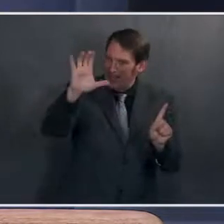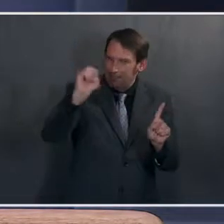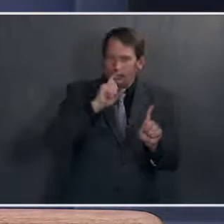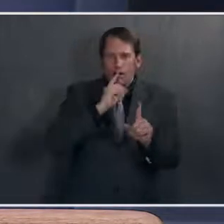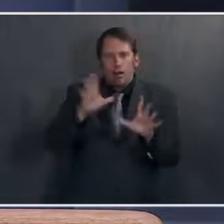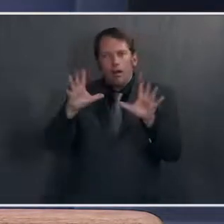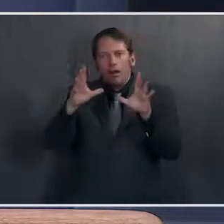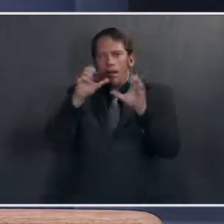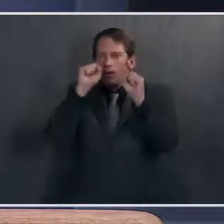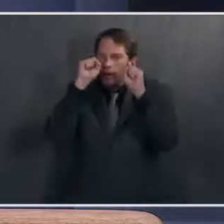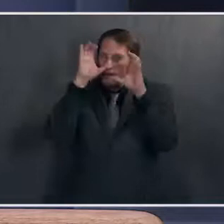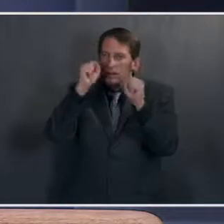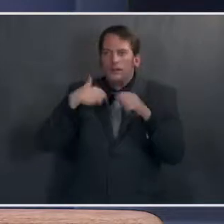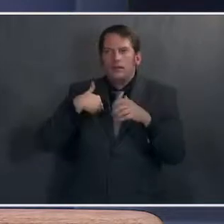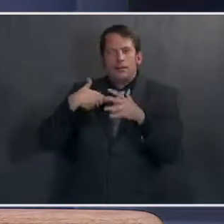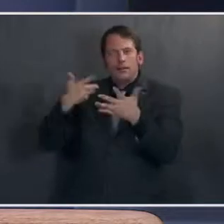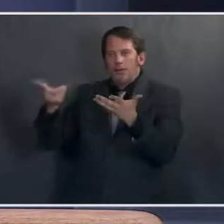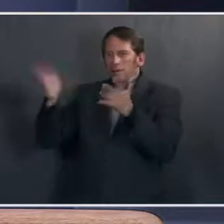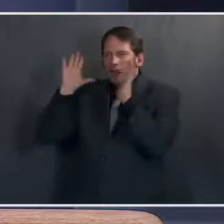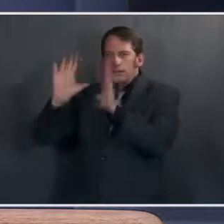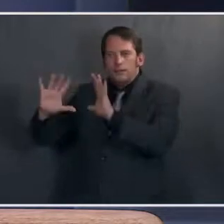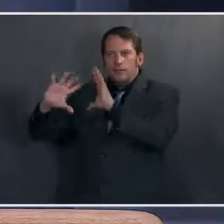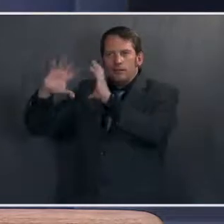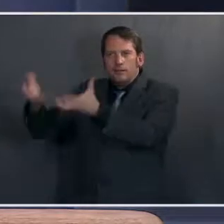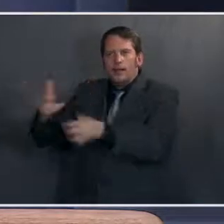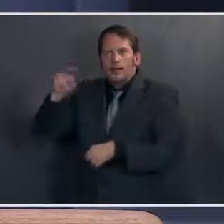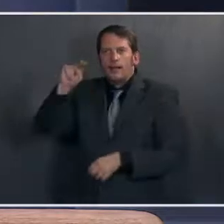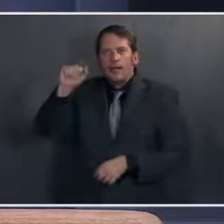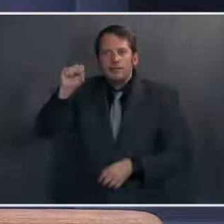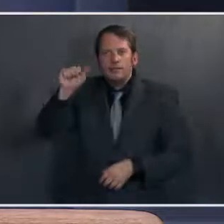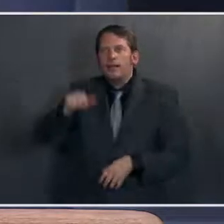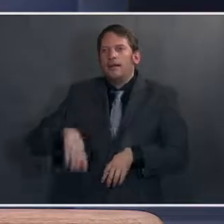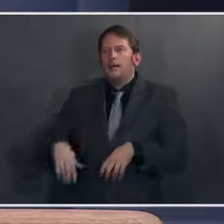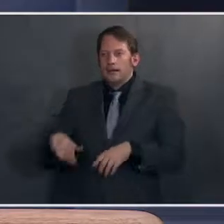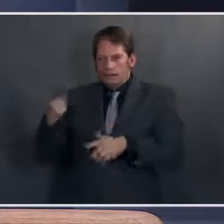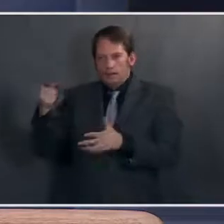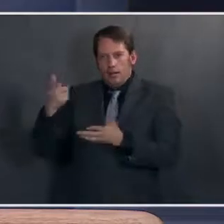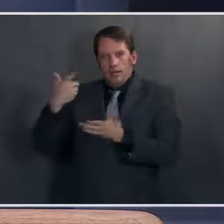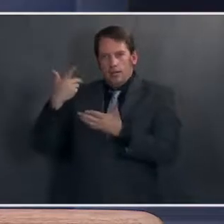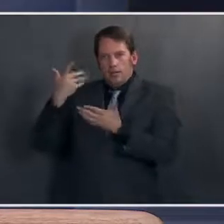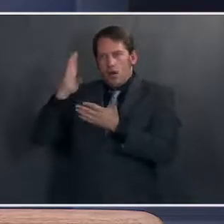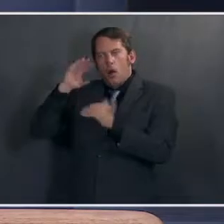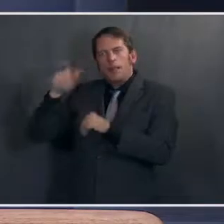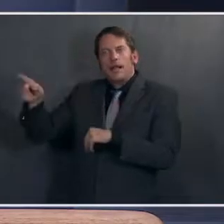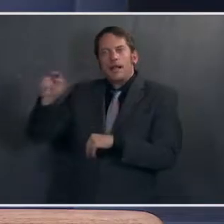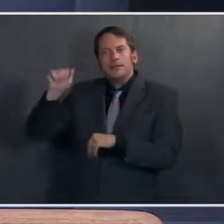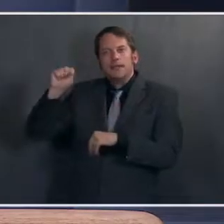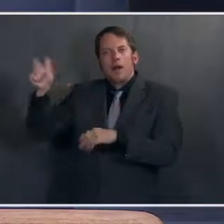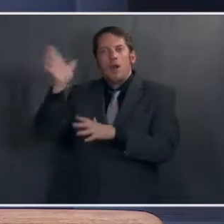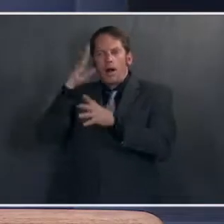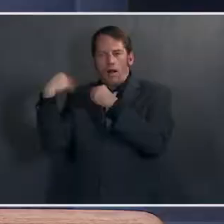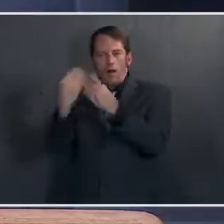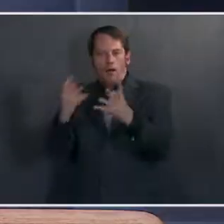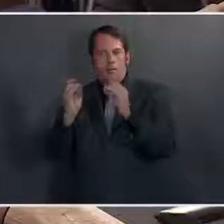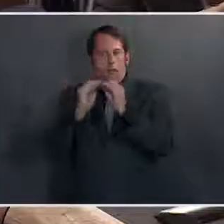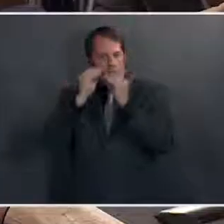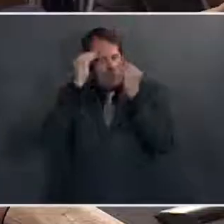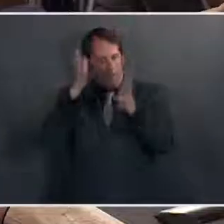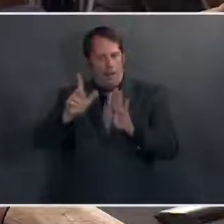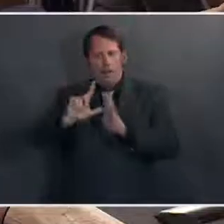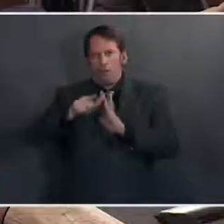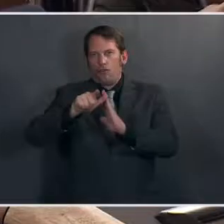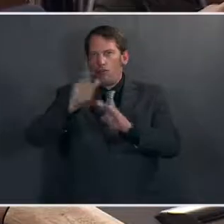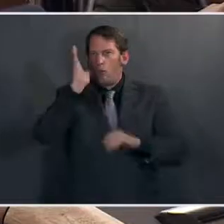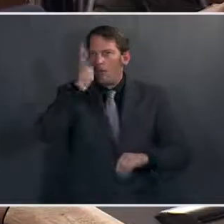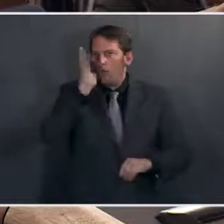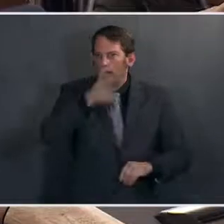you a more informed overview of that. Okay, one more question, if I could. Sorry about the president's comments last night